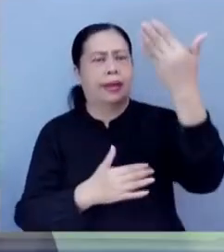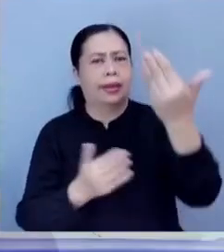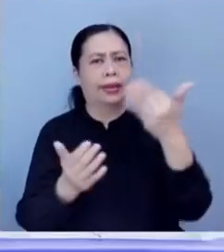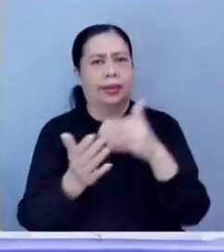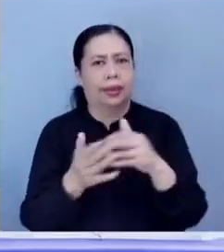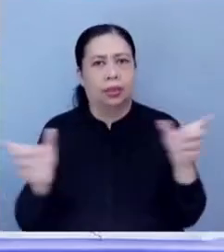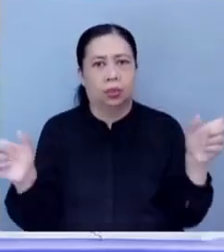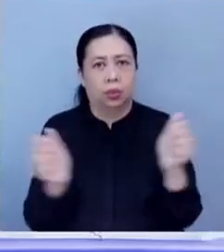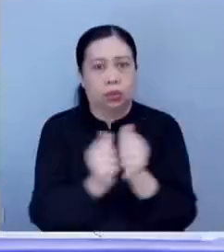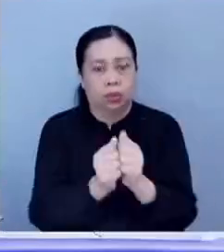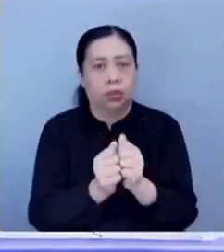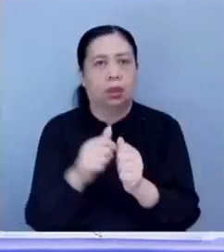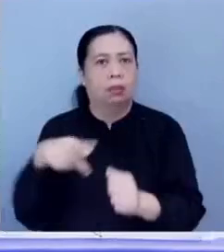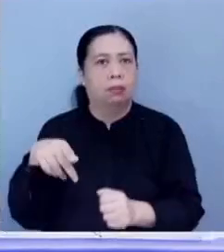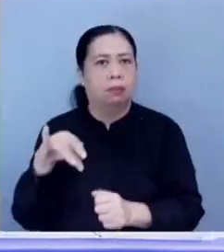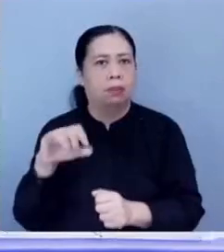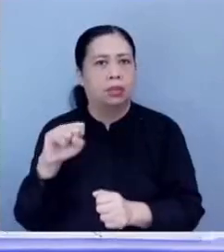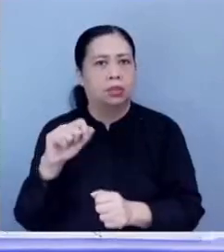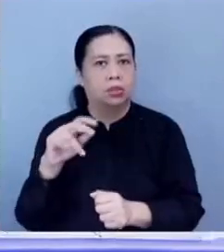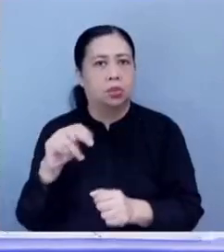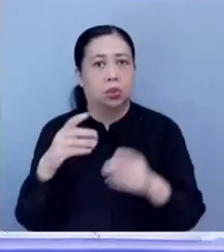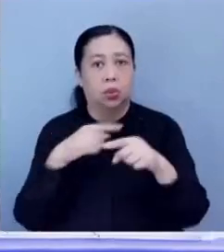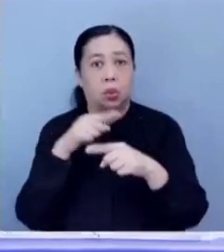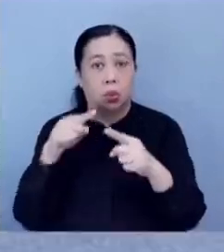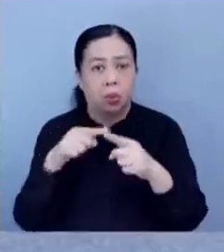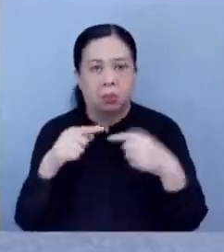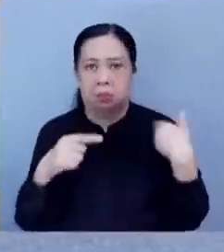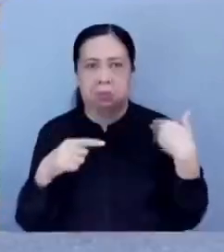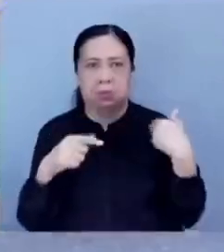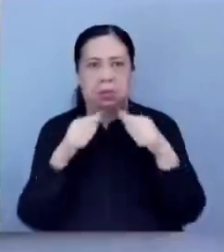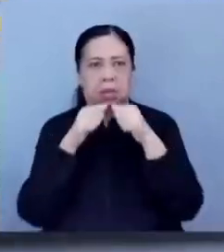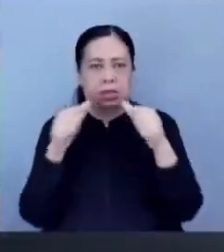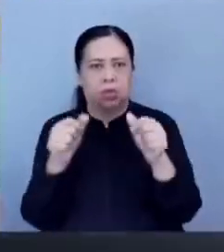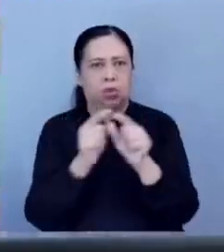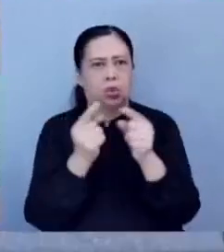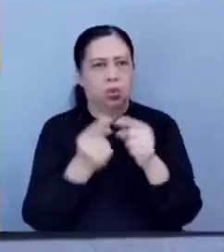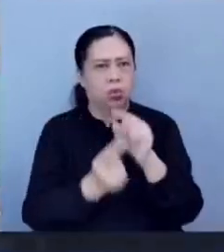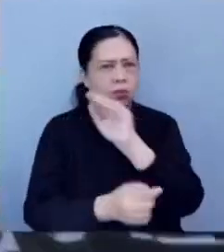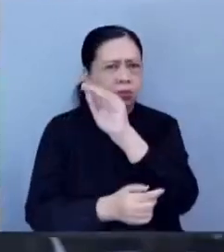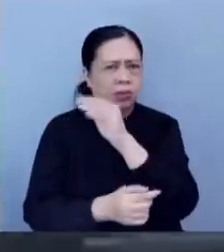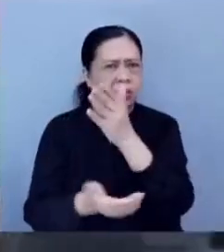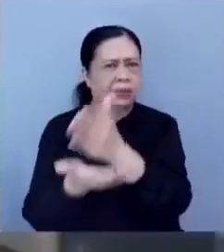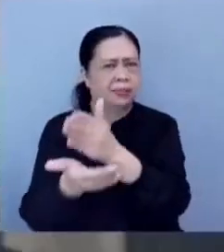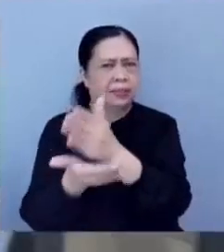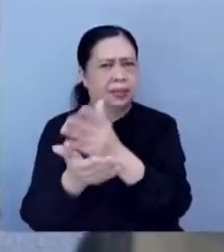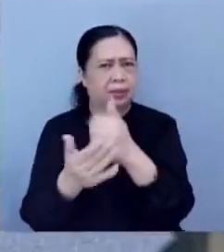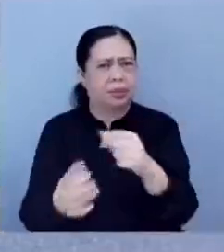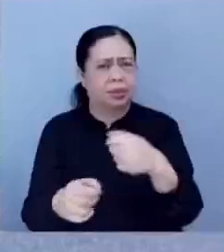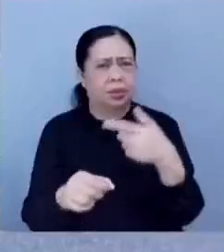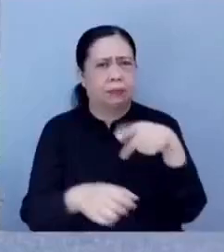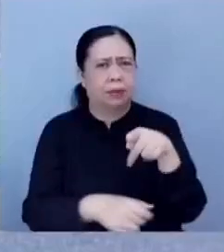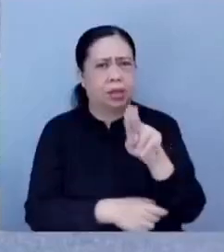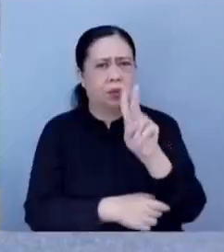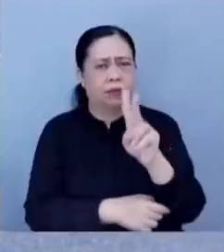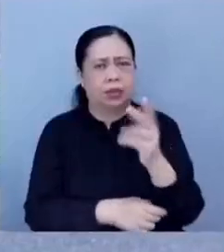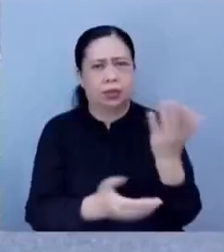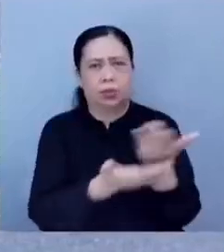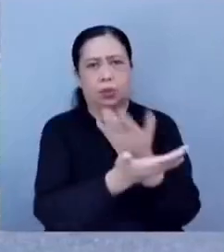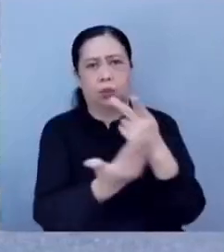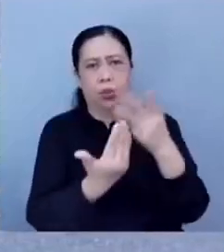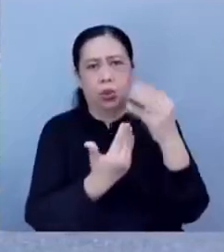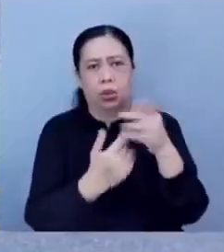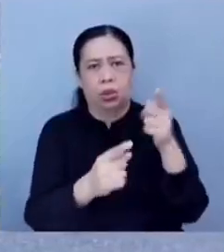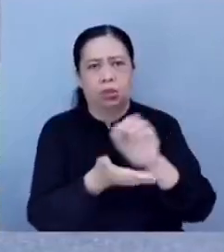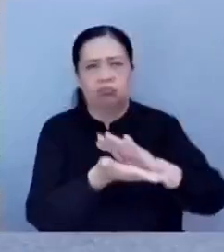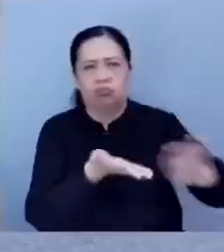Peston. But the date is yet to be announced. Transport groups are calling for an end to government's PUV modernization program, which aims to